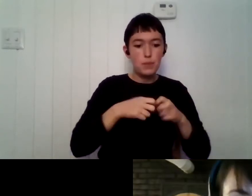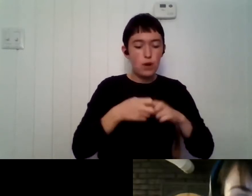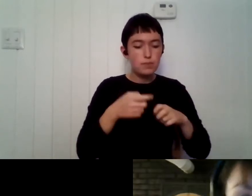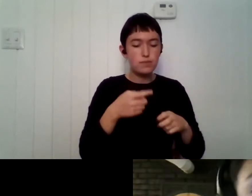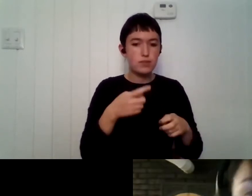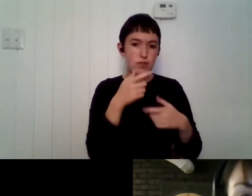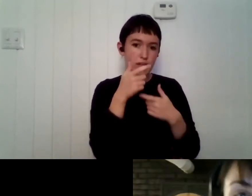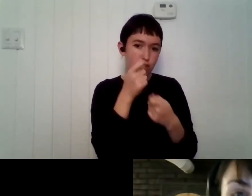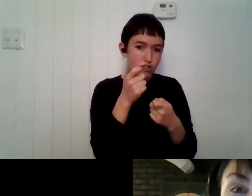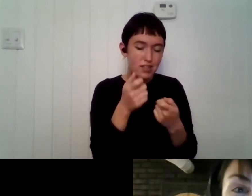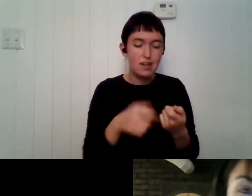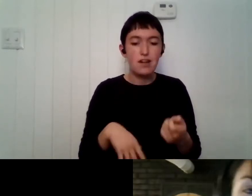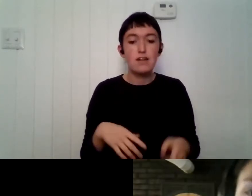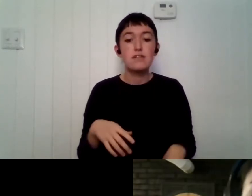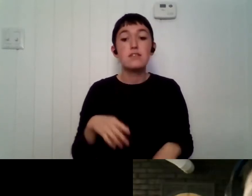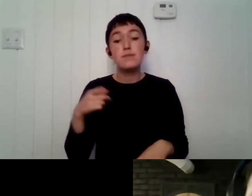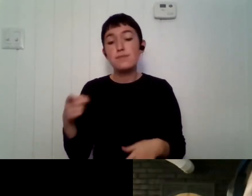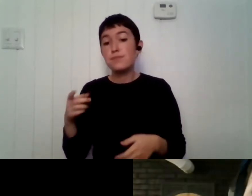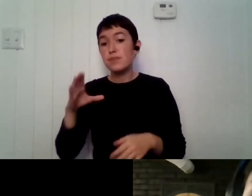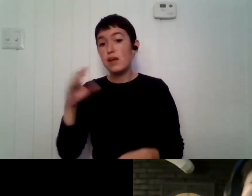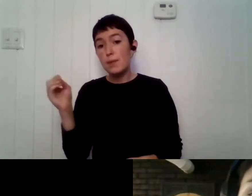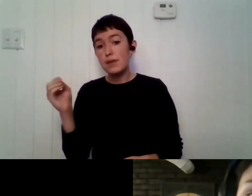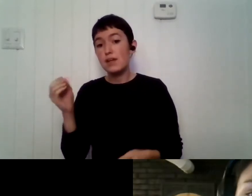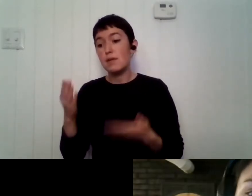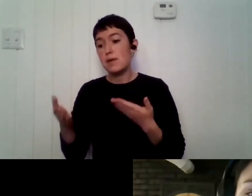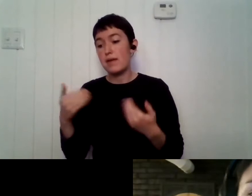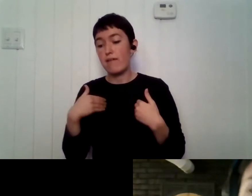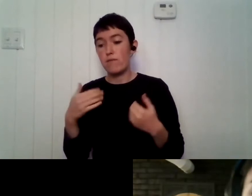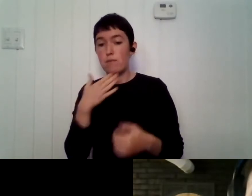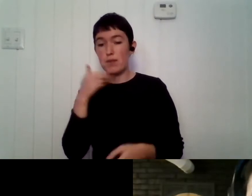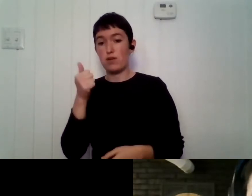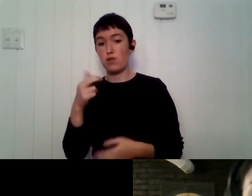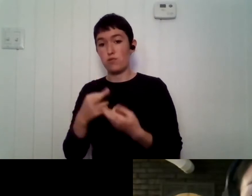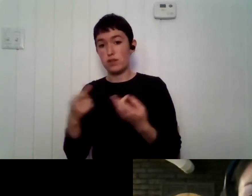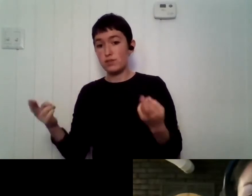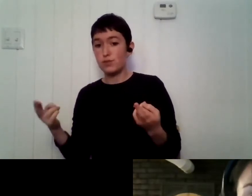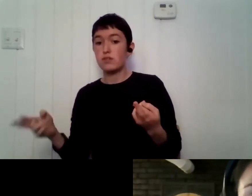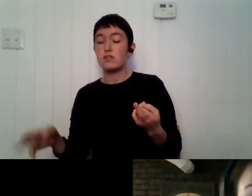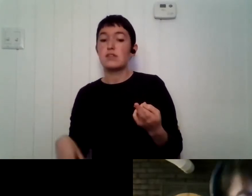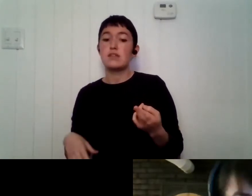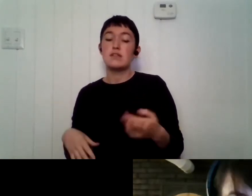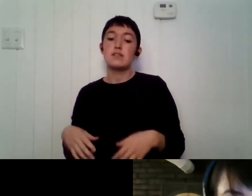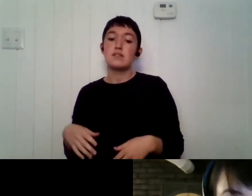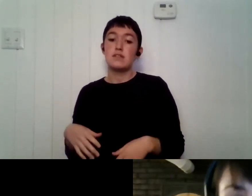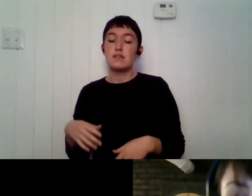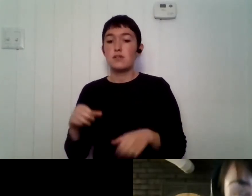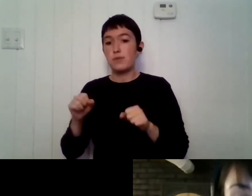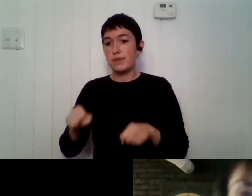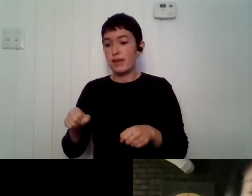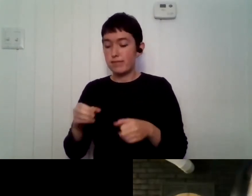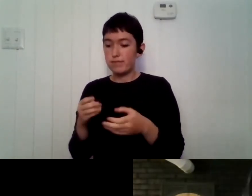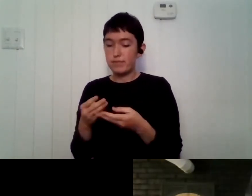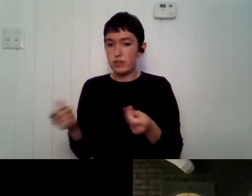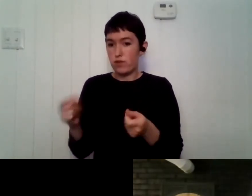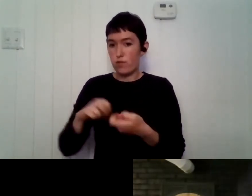depending on the company that you're working for, you might also have better resources actually with which to tackle these different problems.